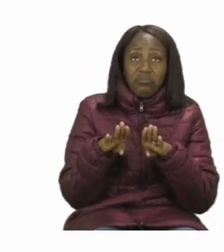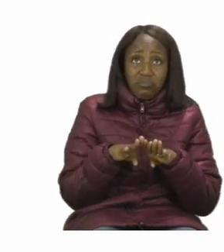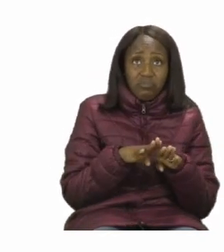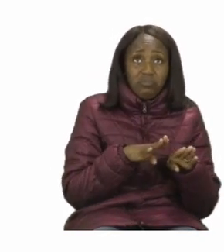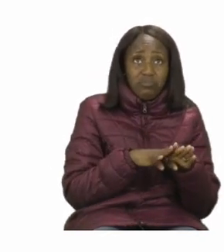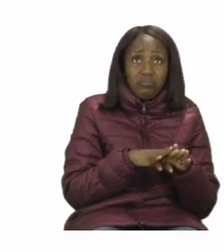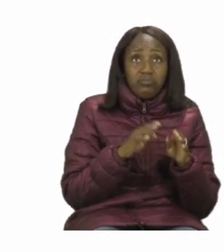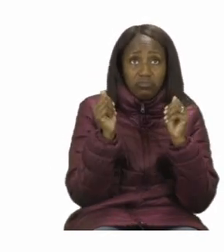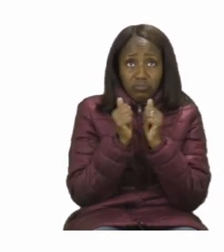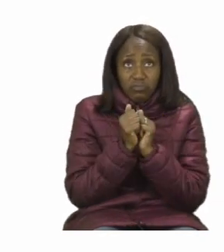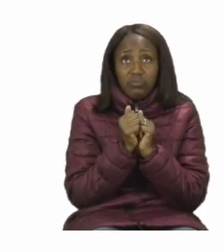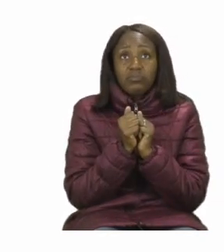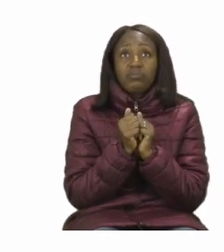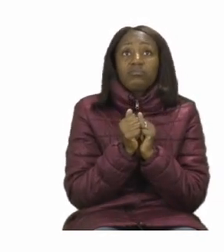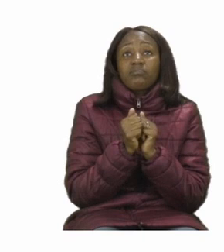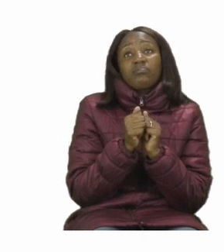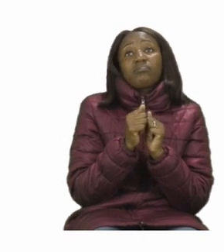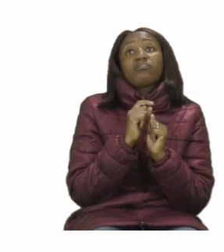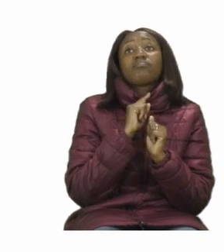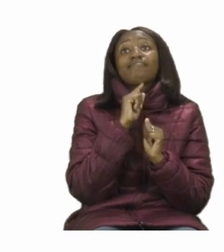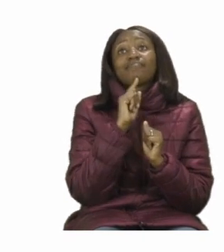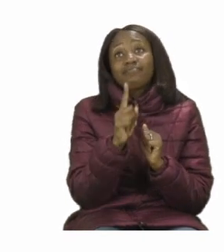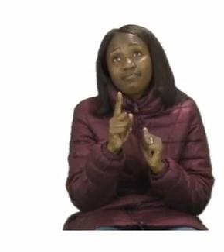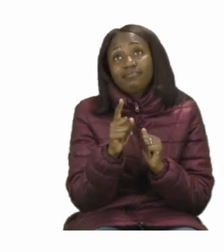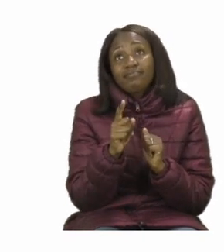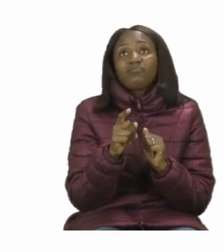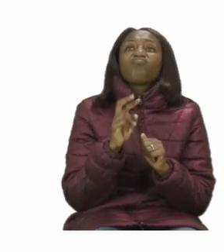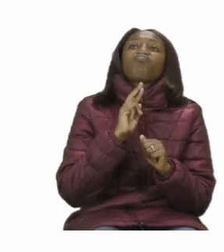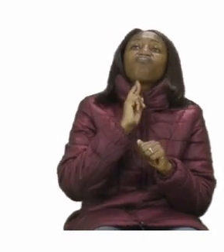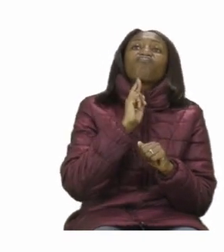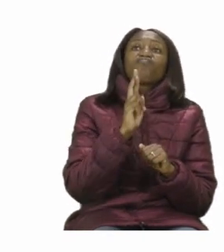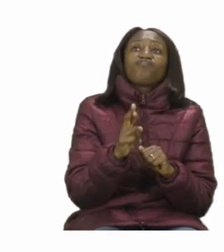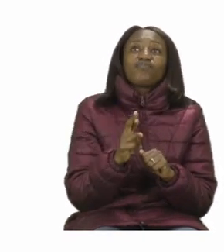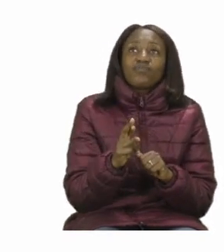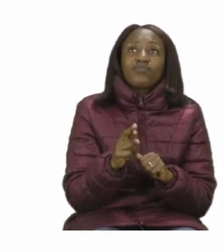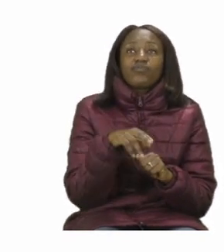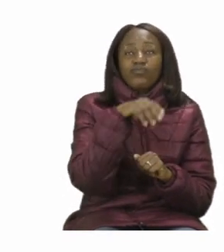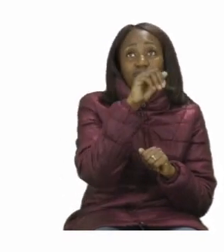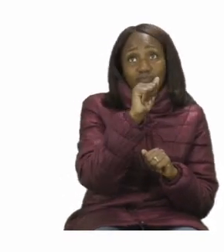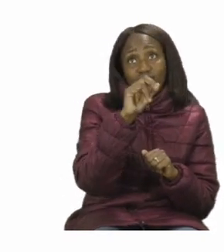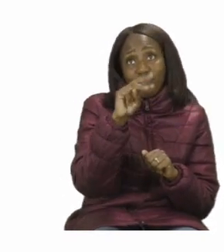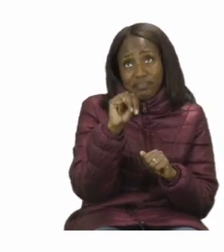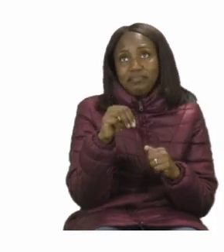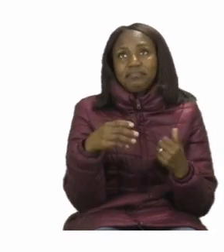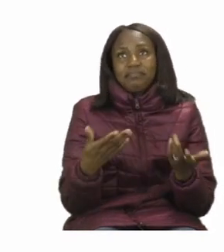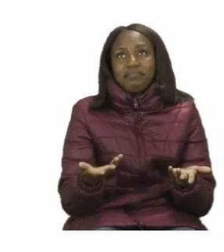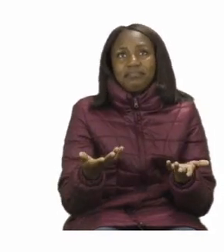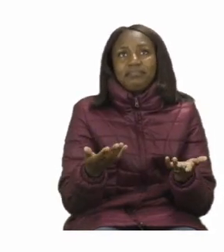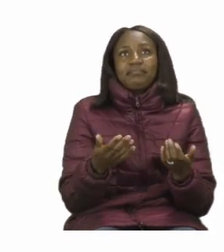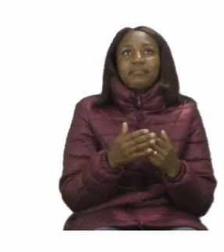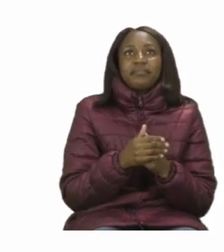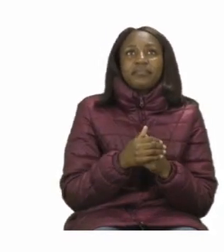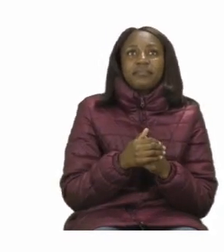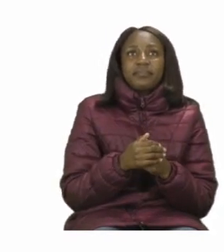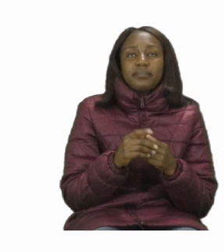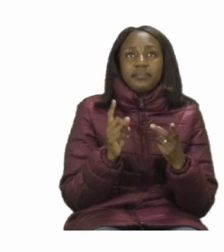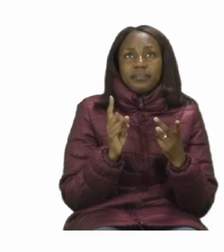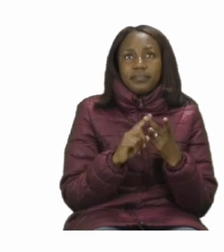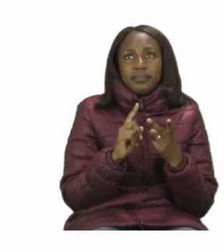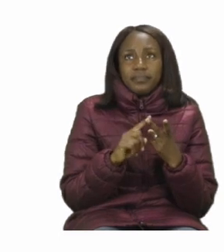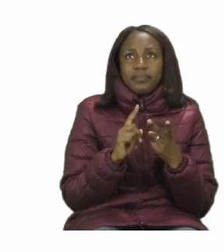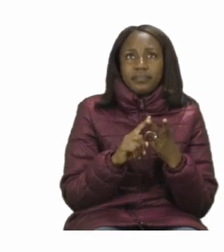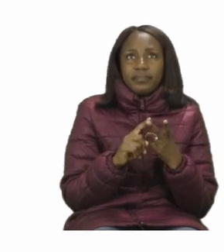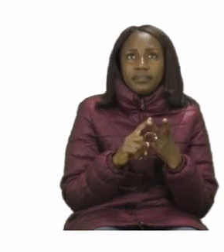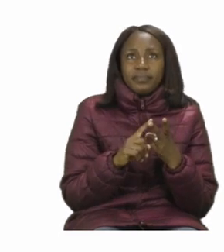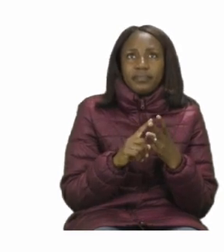are as part of the verb. Then the second thing we're going to do is to also